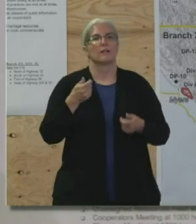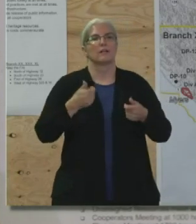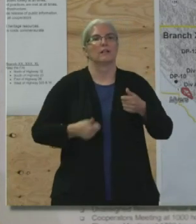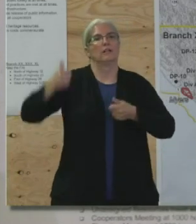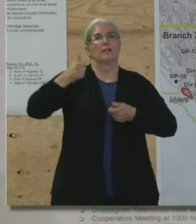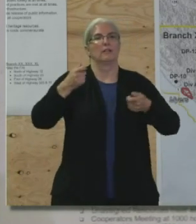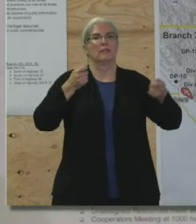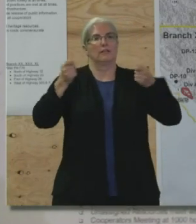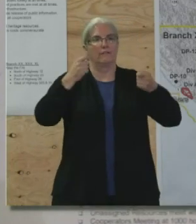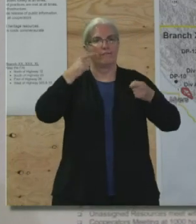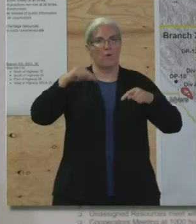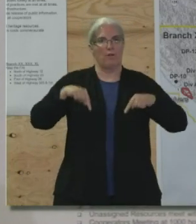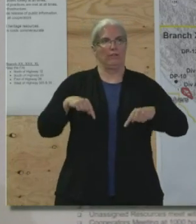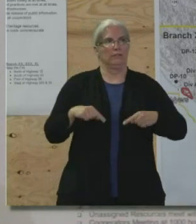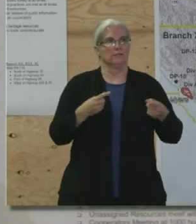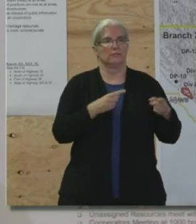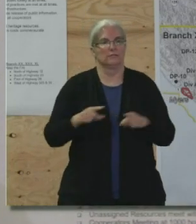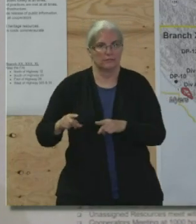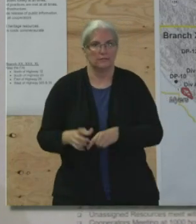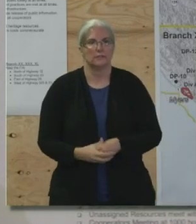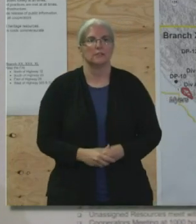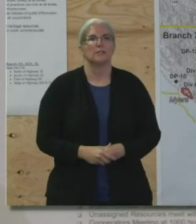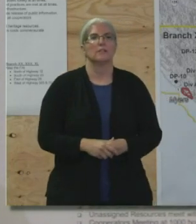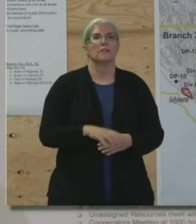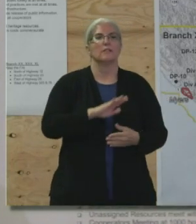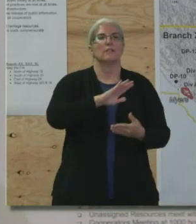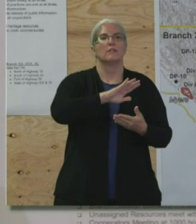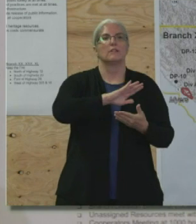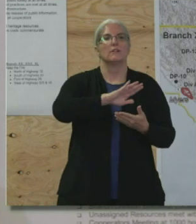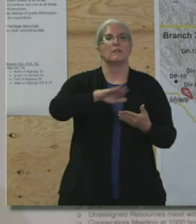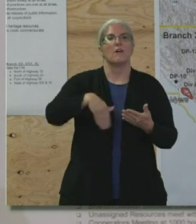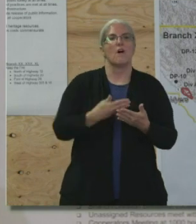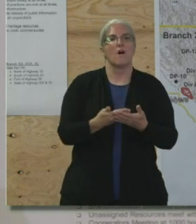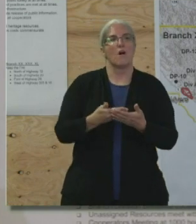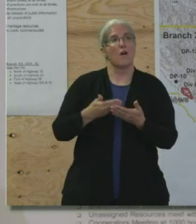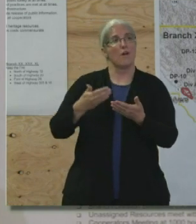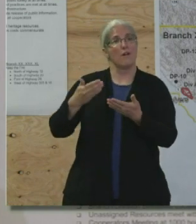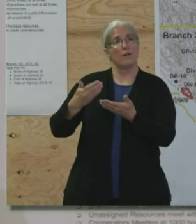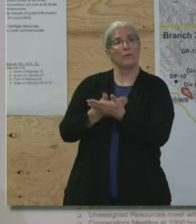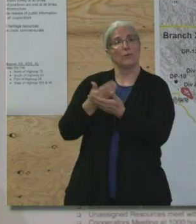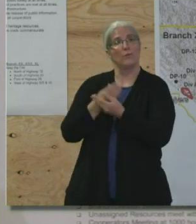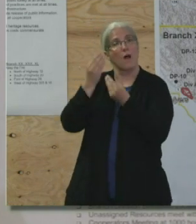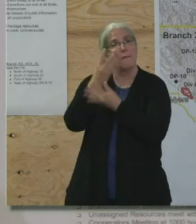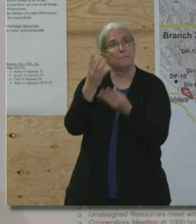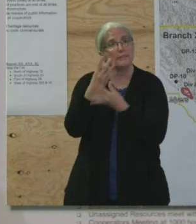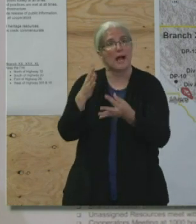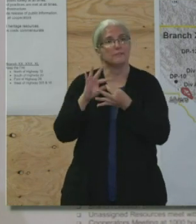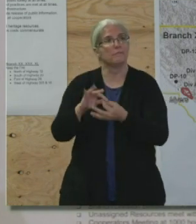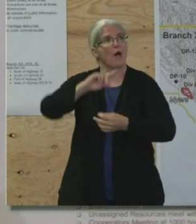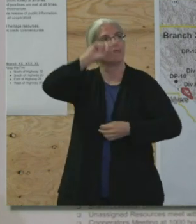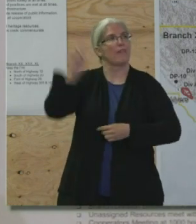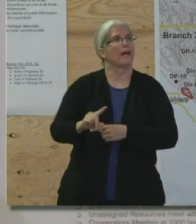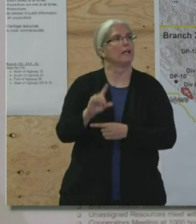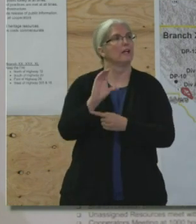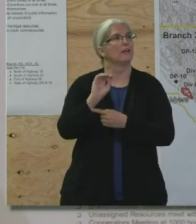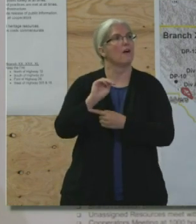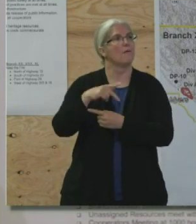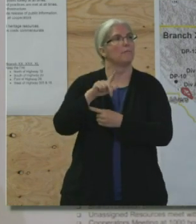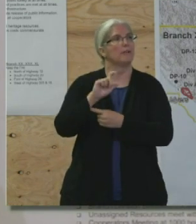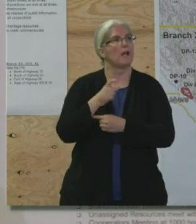the LNU Lightning Complex. We will give you a brief update of the current situation for